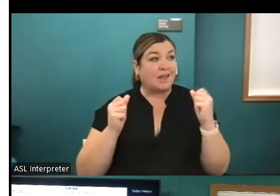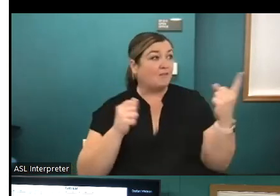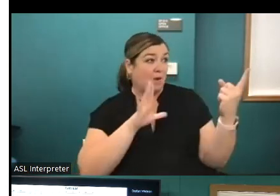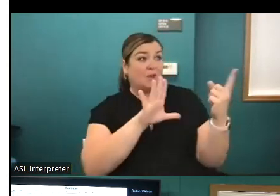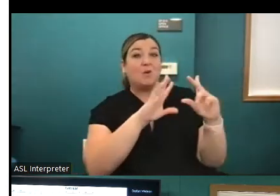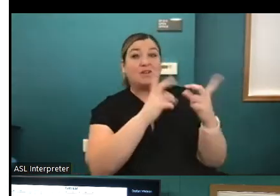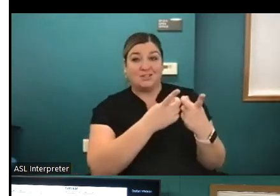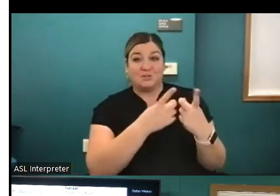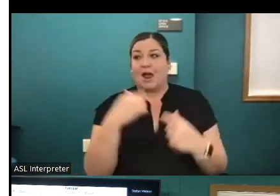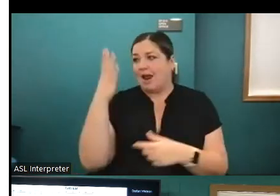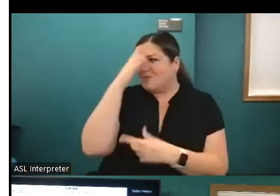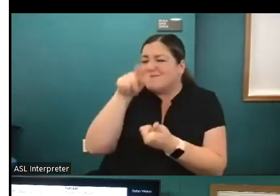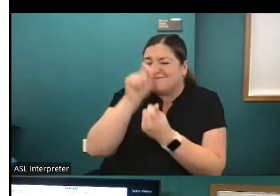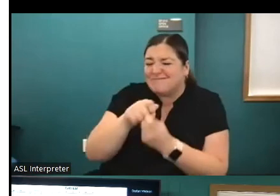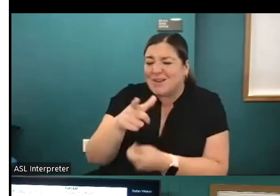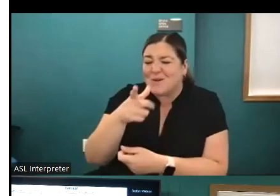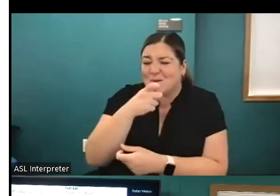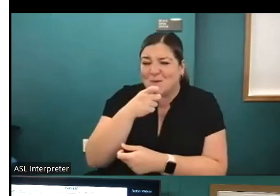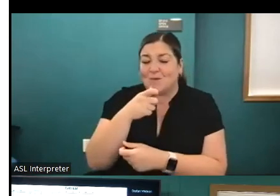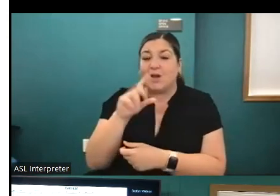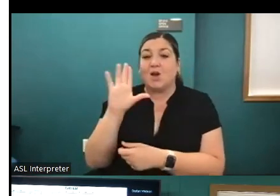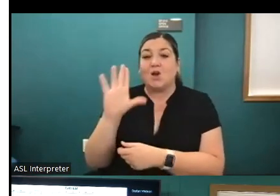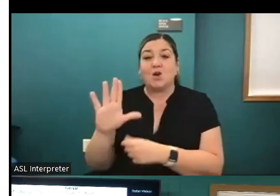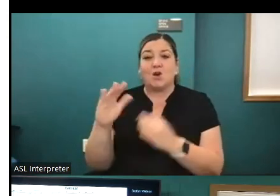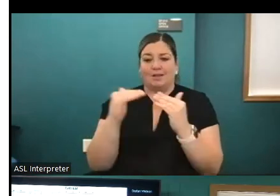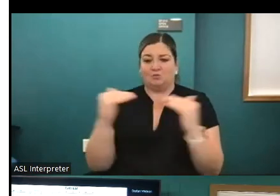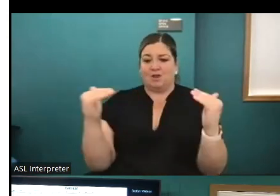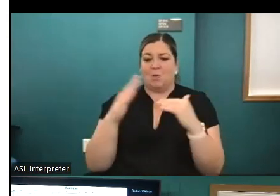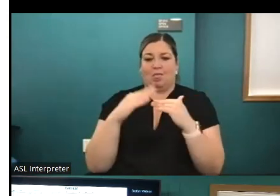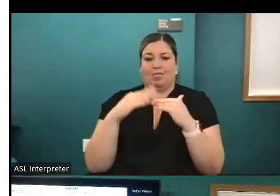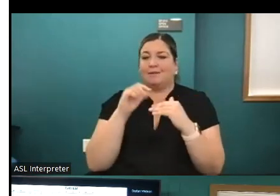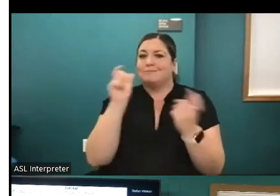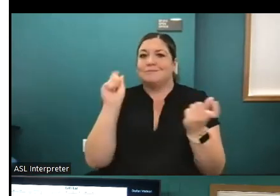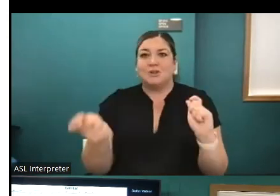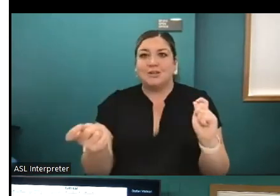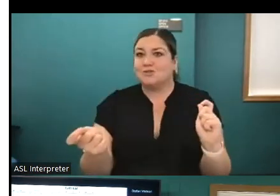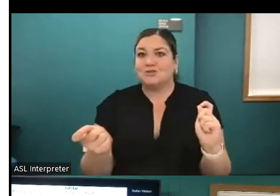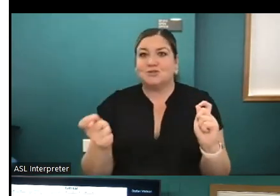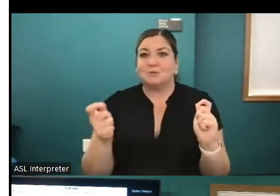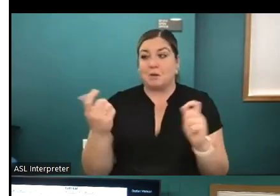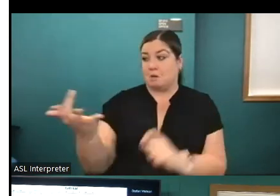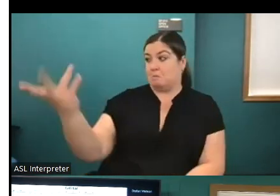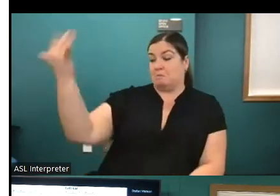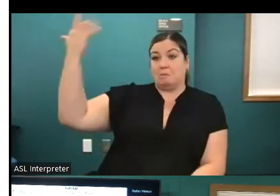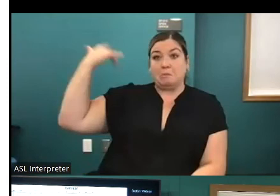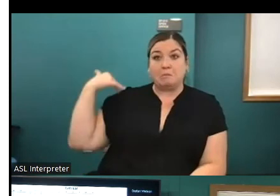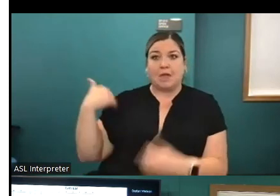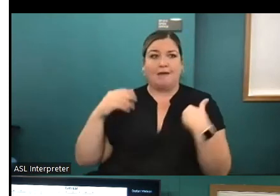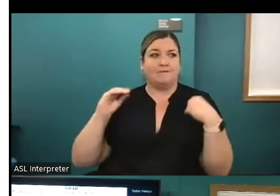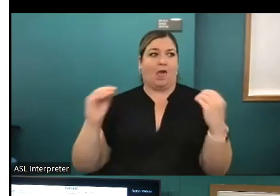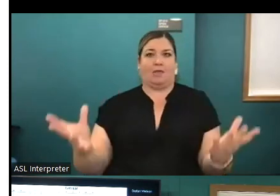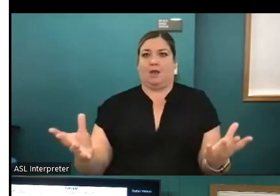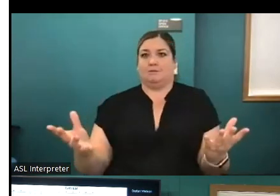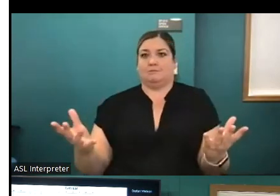was in your district, she graduated. I know exactly who you're talking about. Yeah. I mean, her thresholds hardly even changed. Yeah. Whereas years and years ago, they'd have